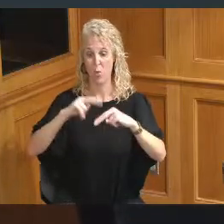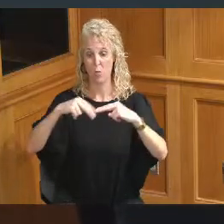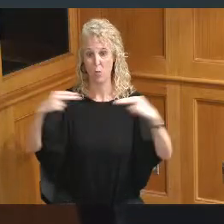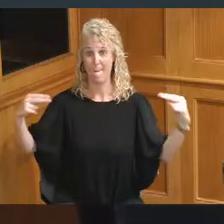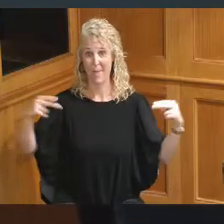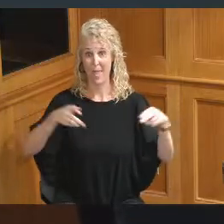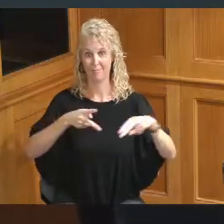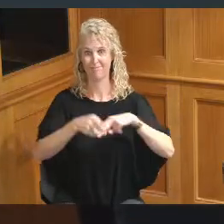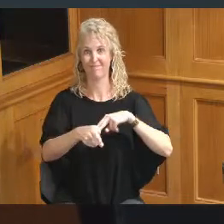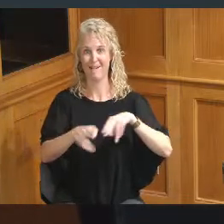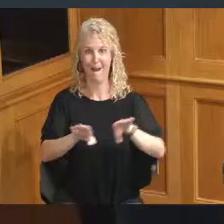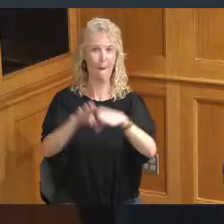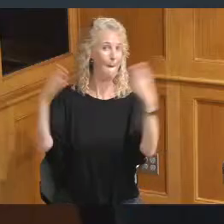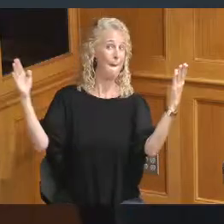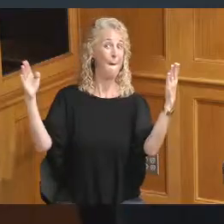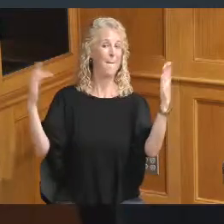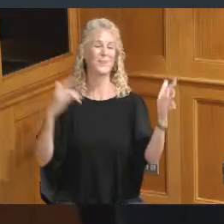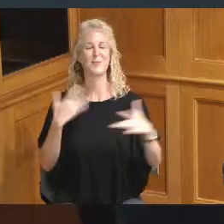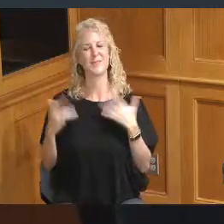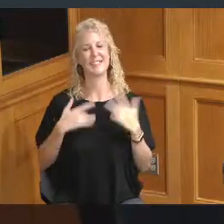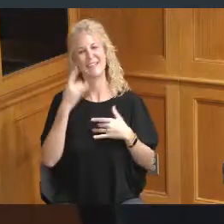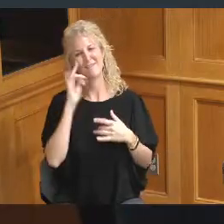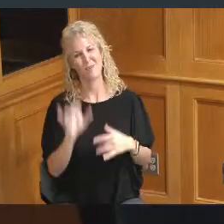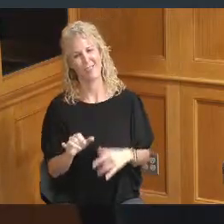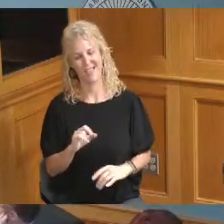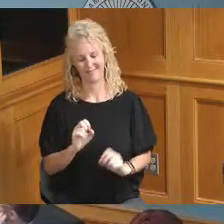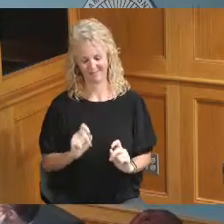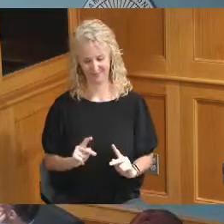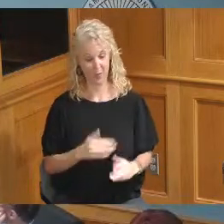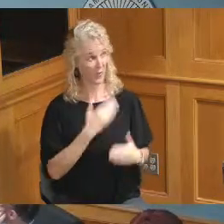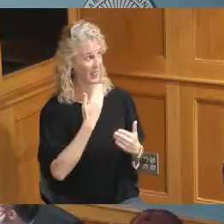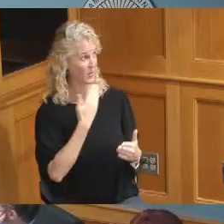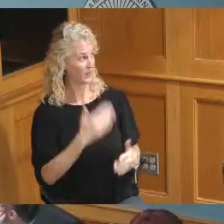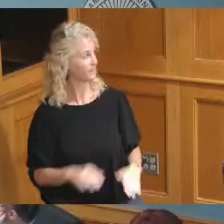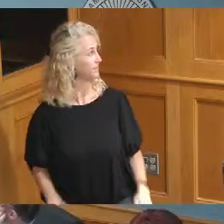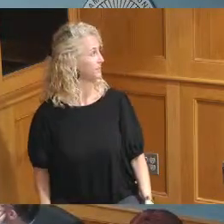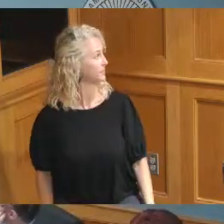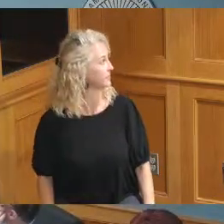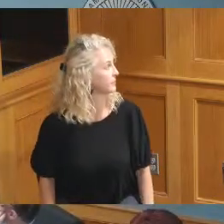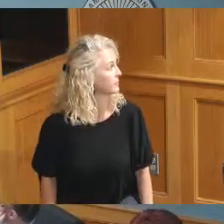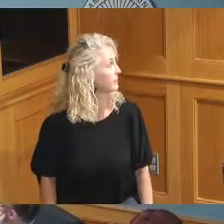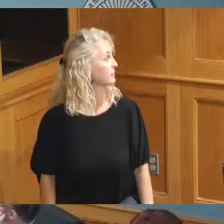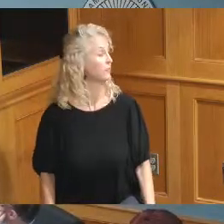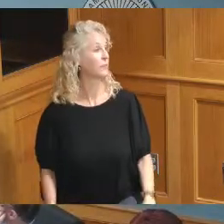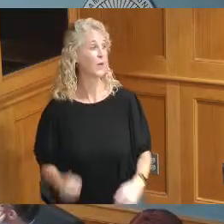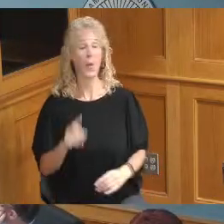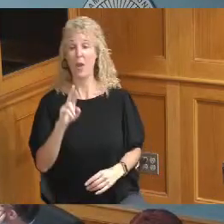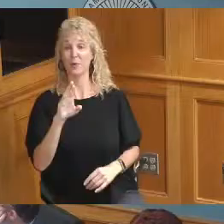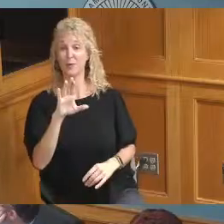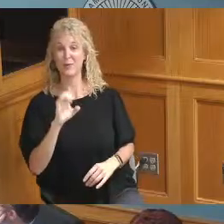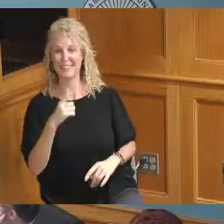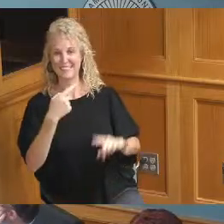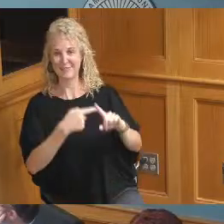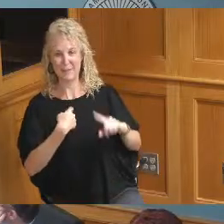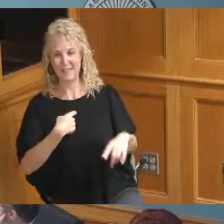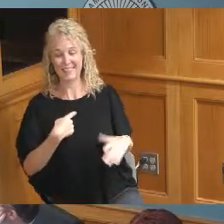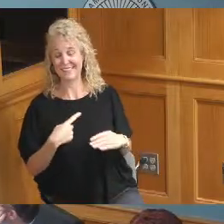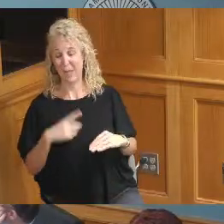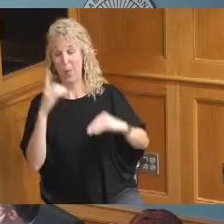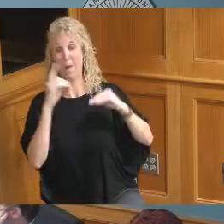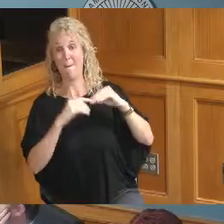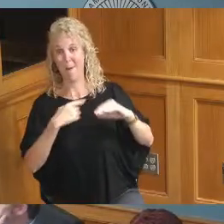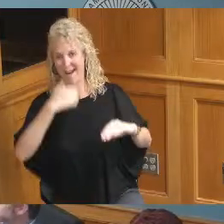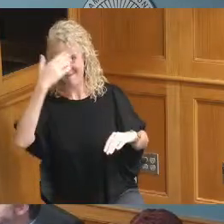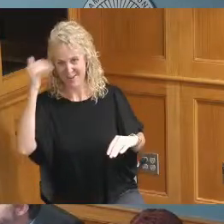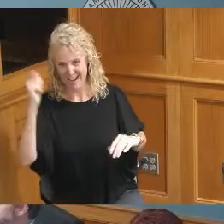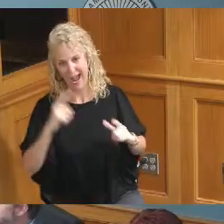come out and see it. We're excited about it. That's all I have. Thank you. And Commissioner Reese has one more thing. Yeah, one more thing I forgot, and